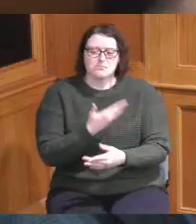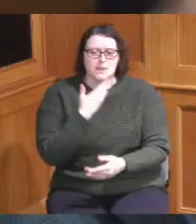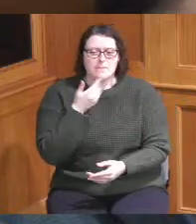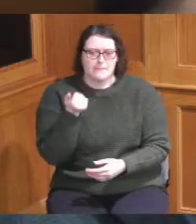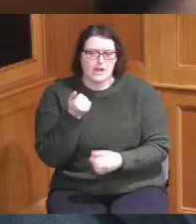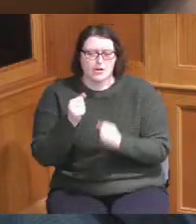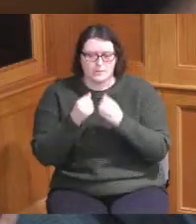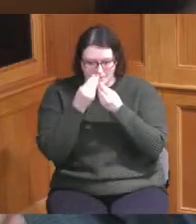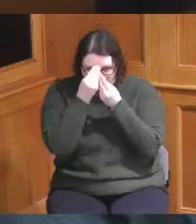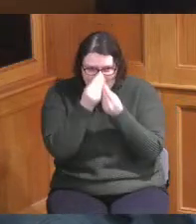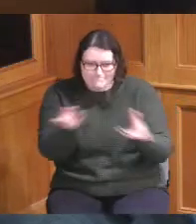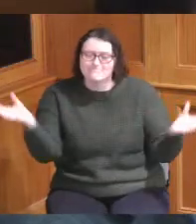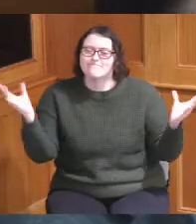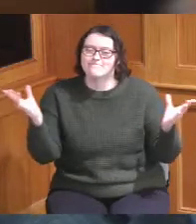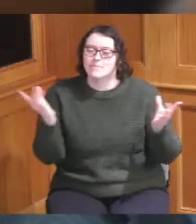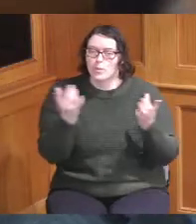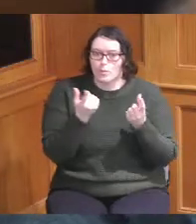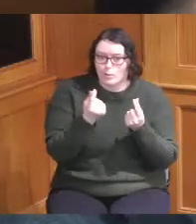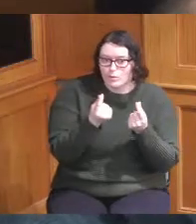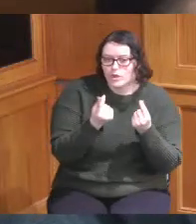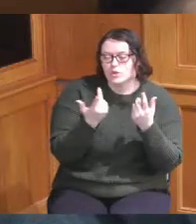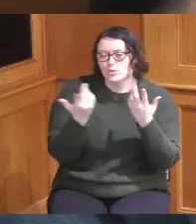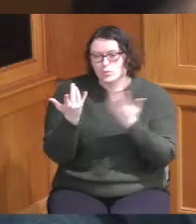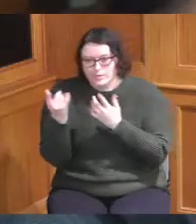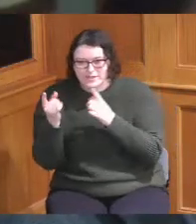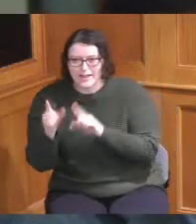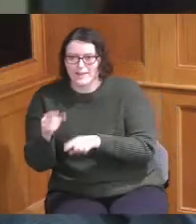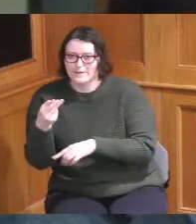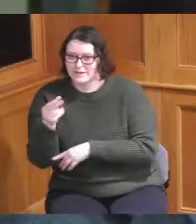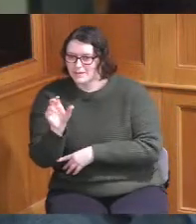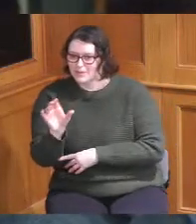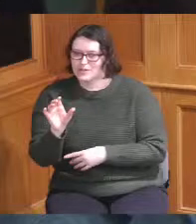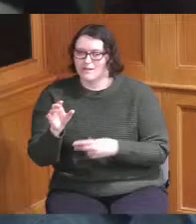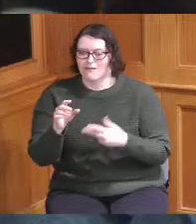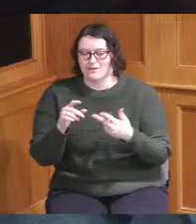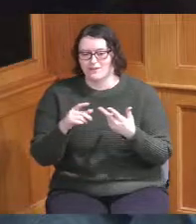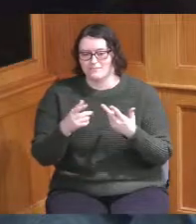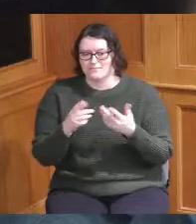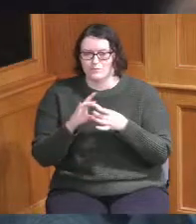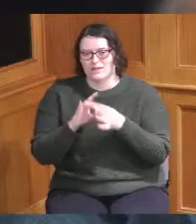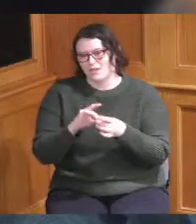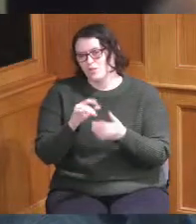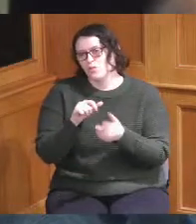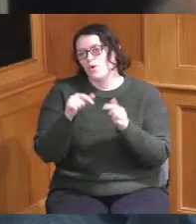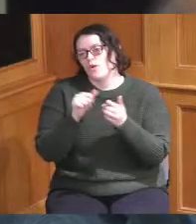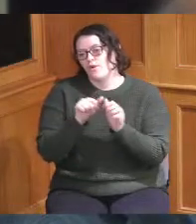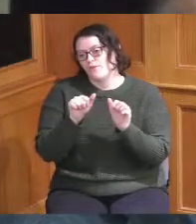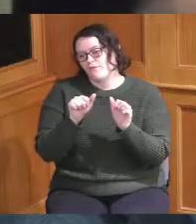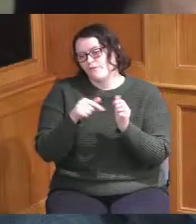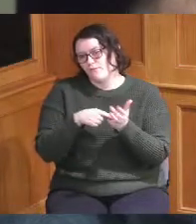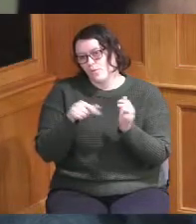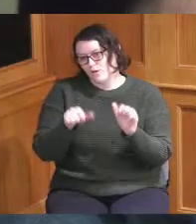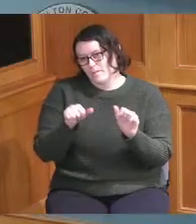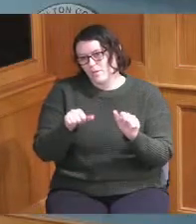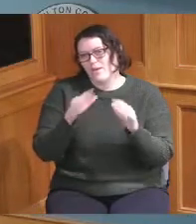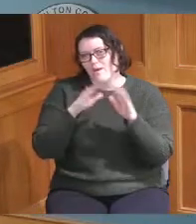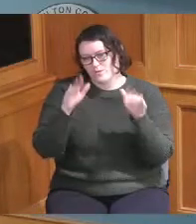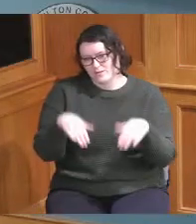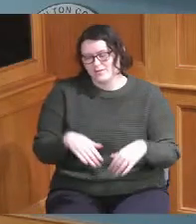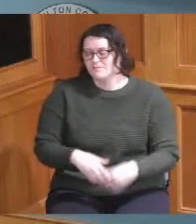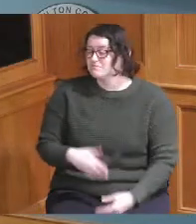had here's what's happening in Hamilton County under, quote, affordable housing. Yes, ma'am. Thank